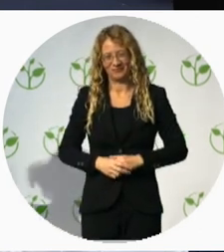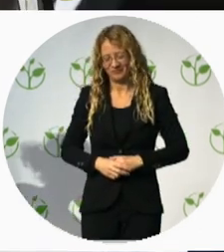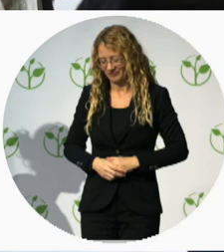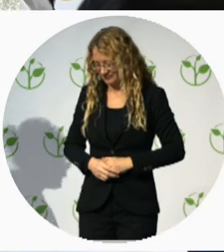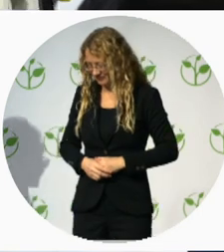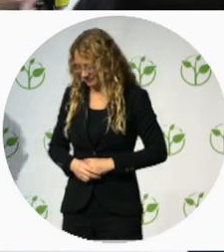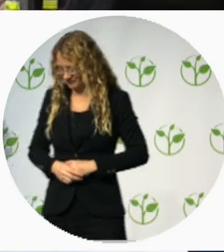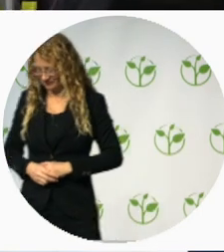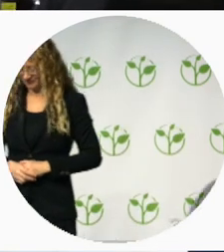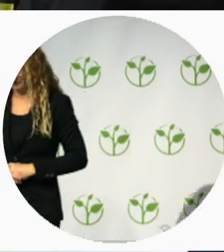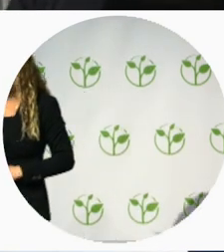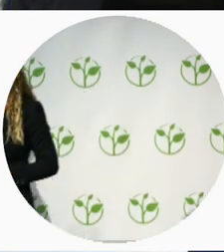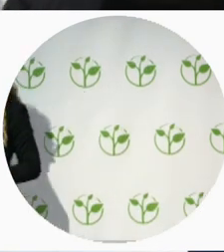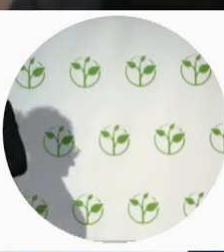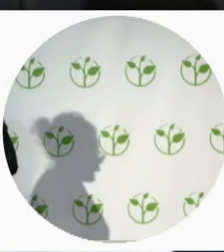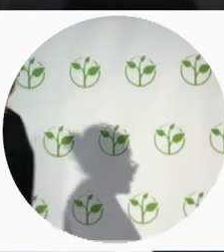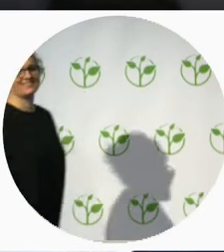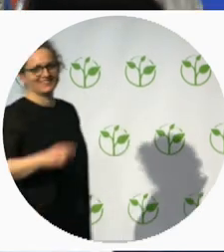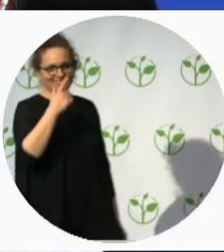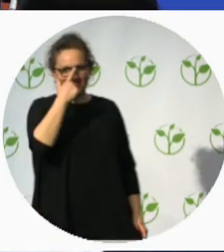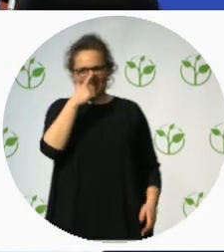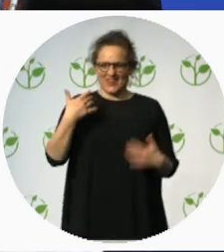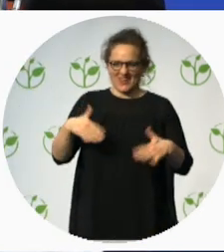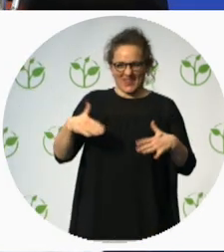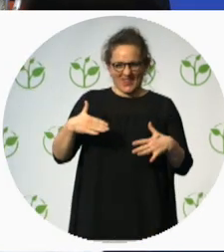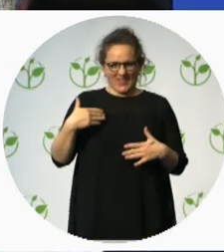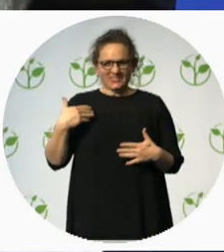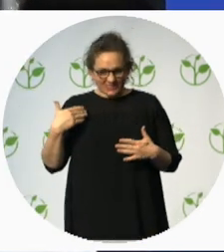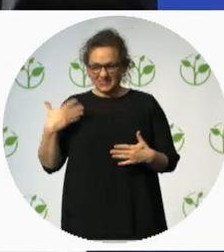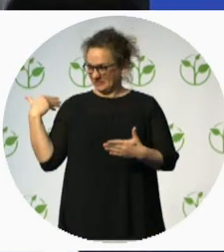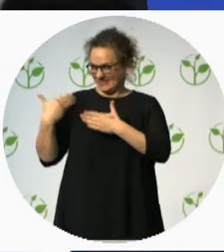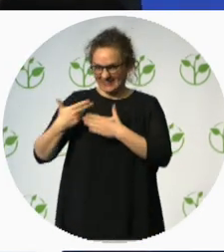our first 30 award winners, and thank you for all your clapping and enthusiasm.